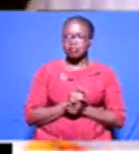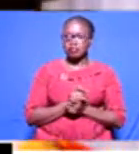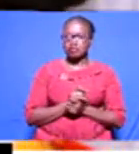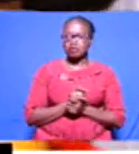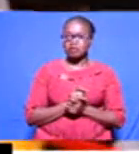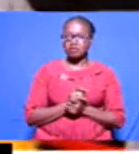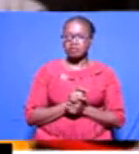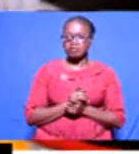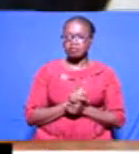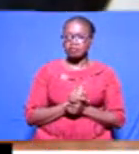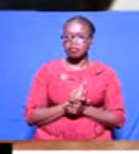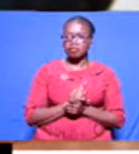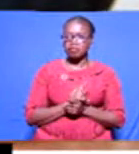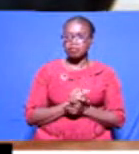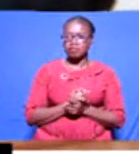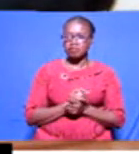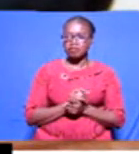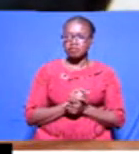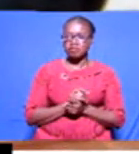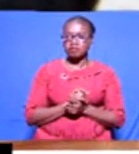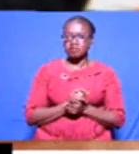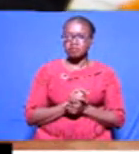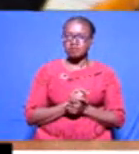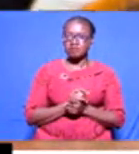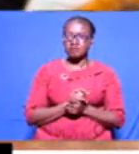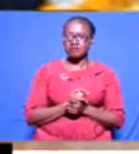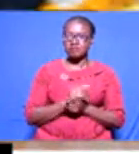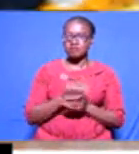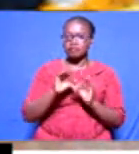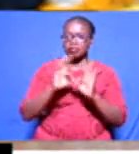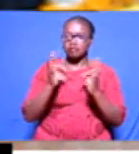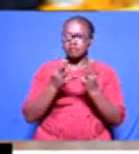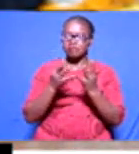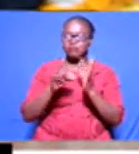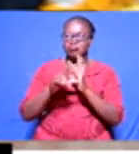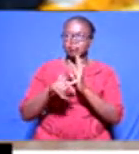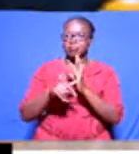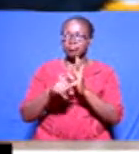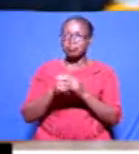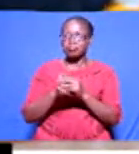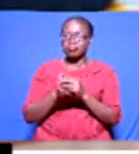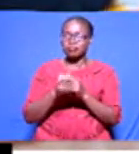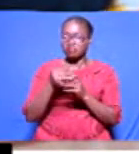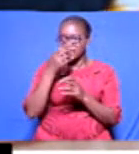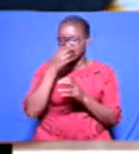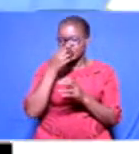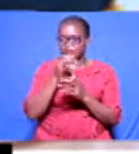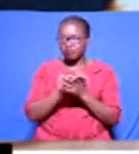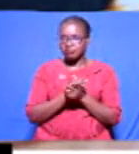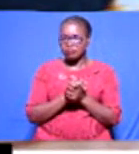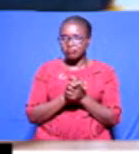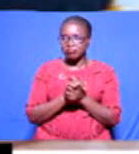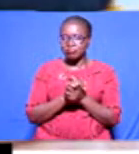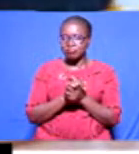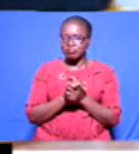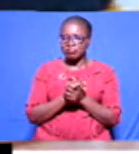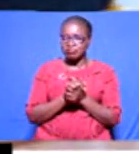Let's allow the family. Followed by President Kibaki's family, the Deputy President, service commanders,